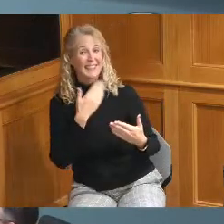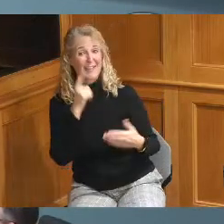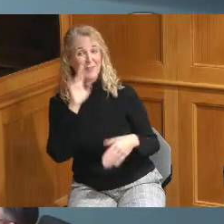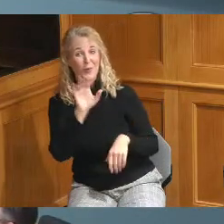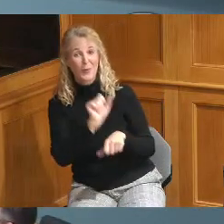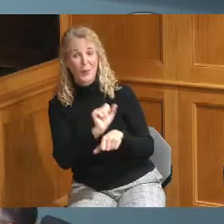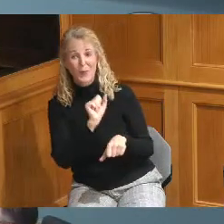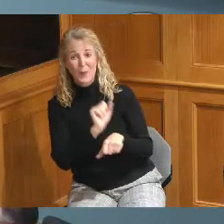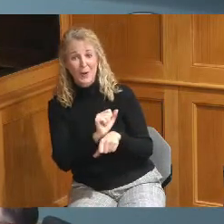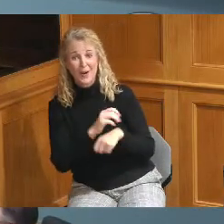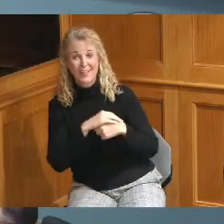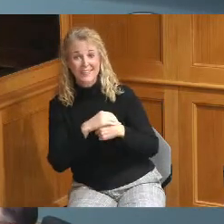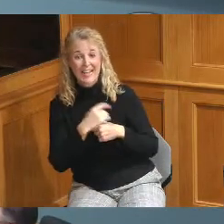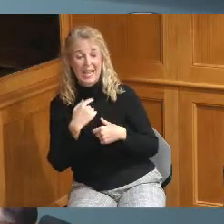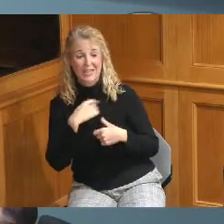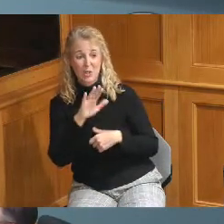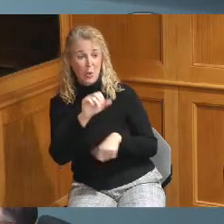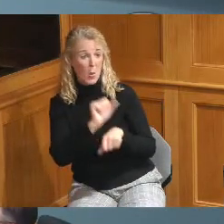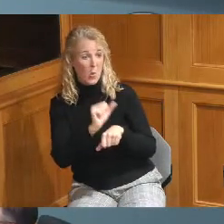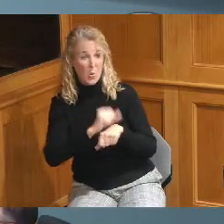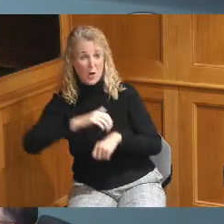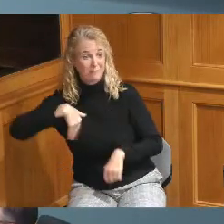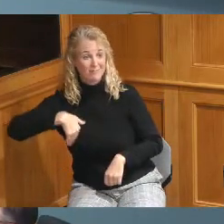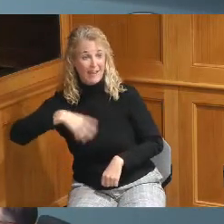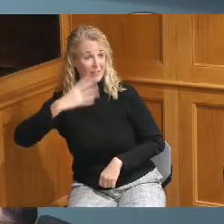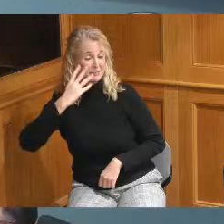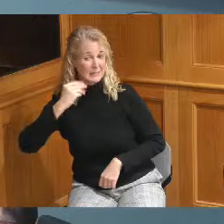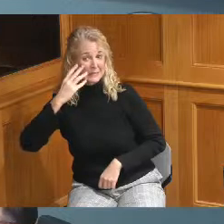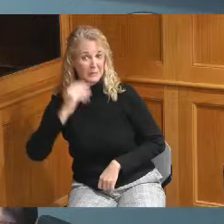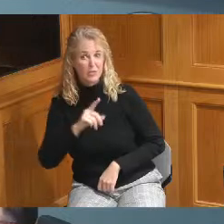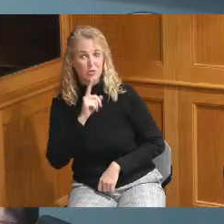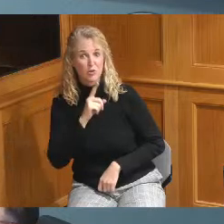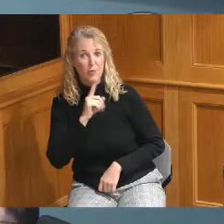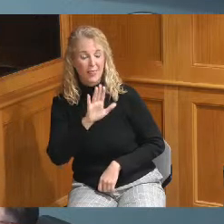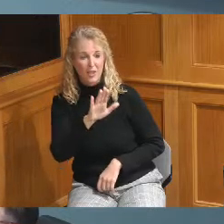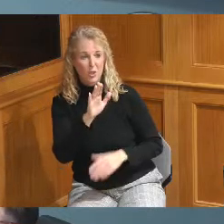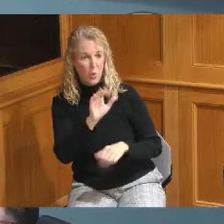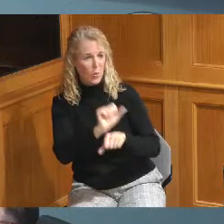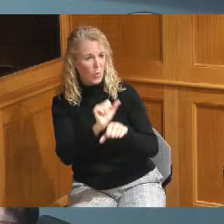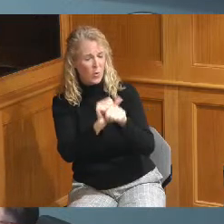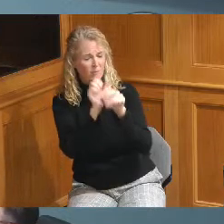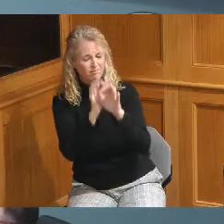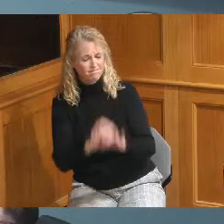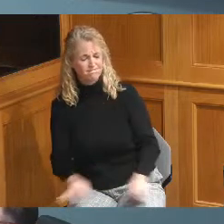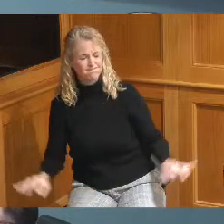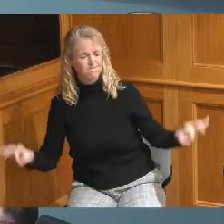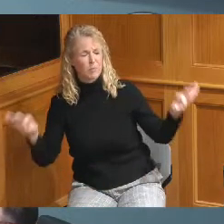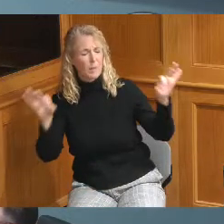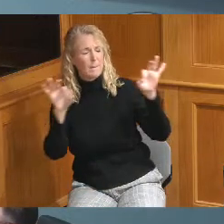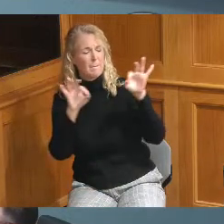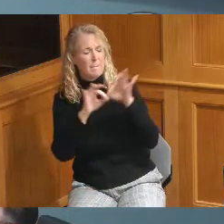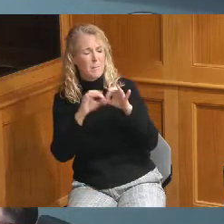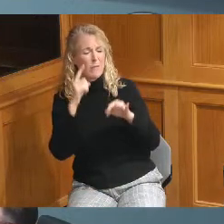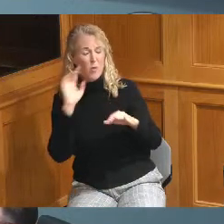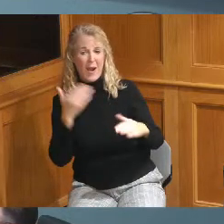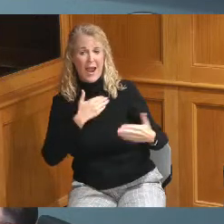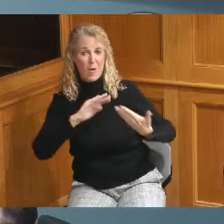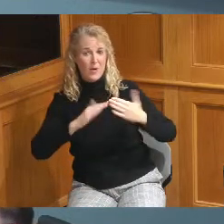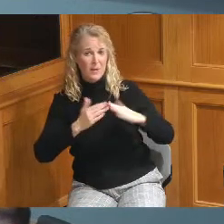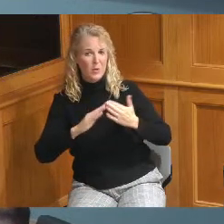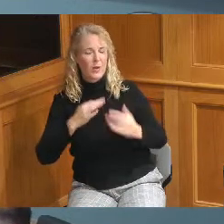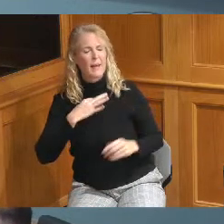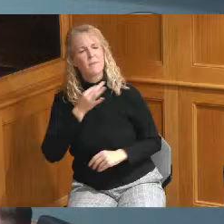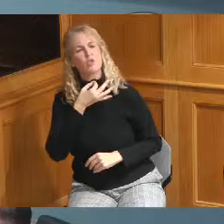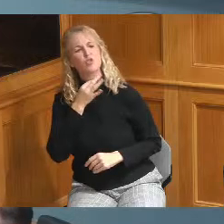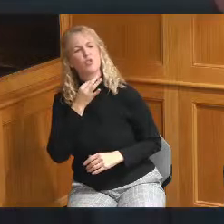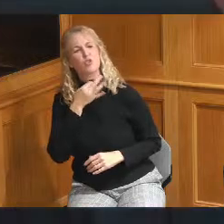here. I am not familiar with your program, so it sounds like you're doing really important work for these young people in our community. How